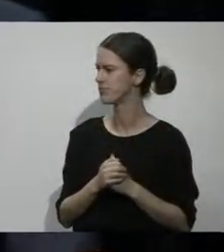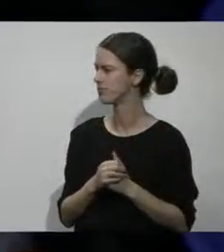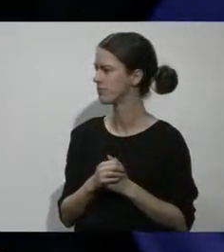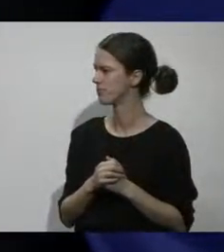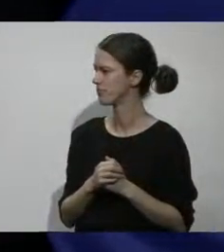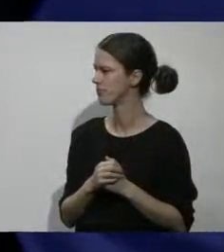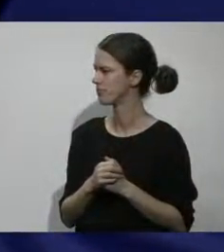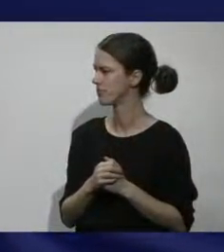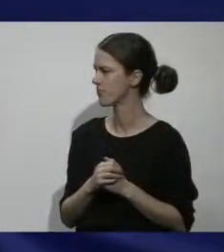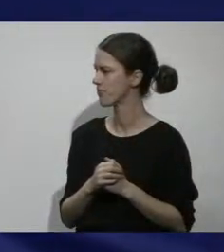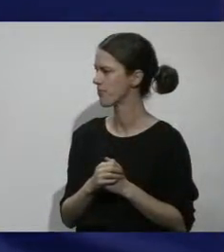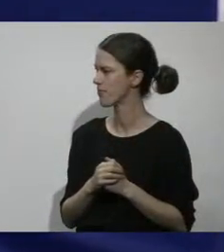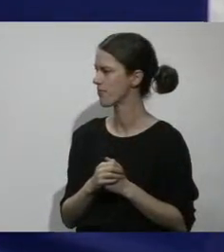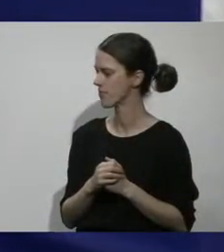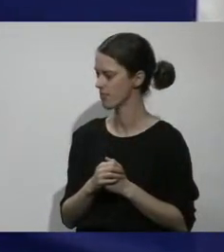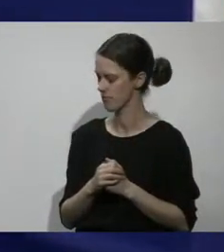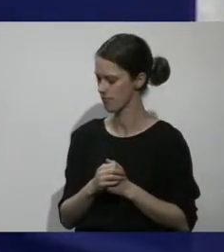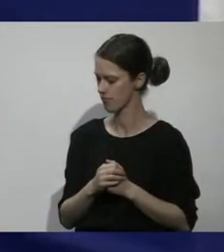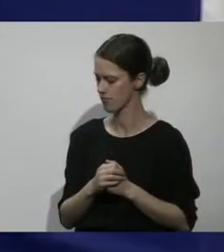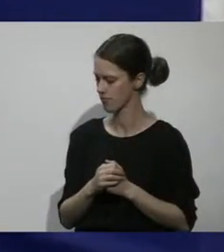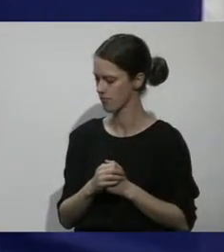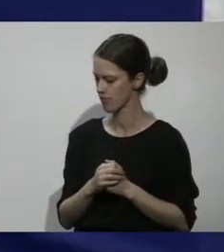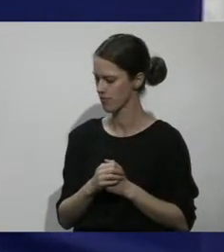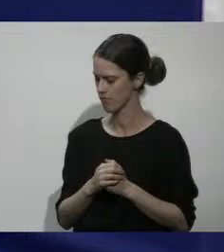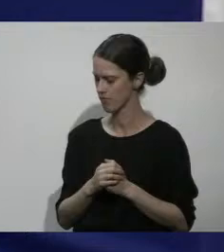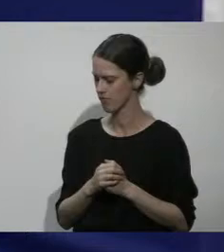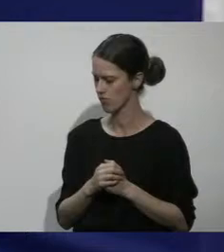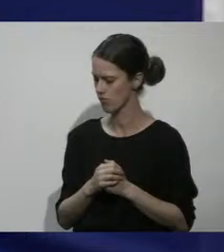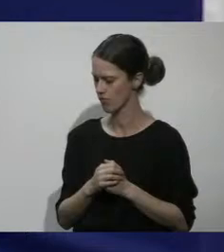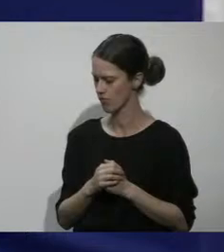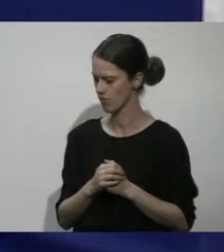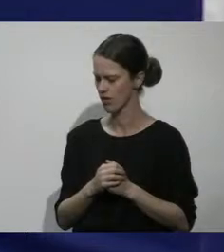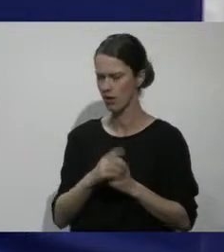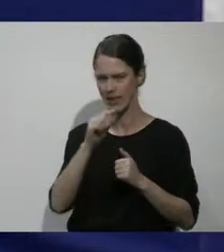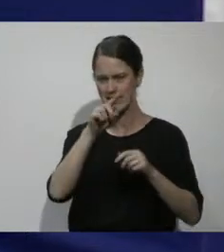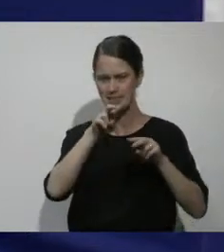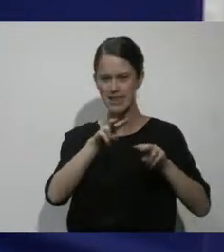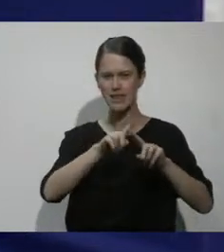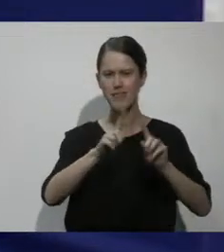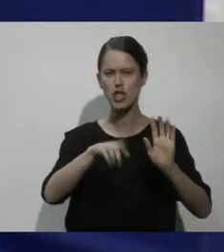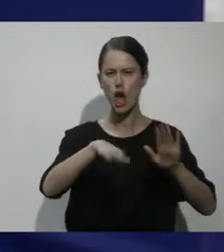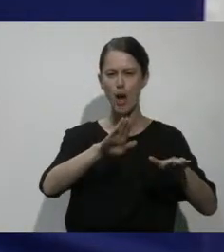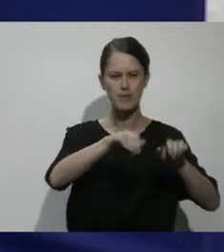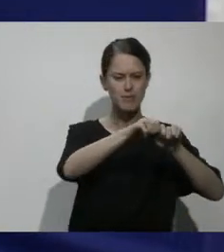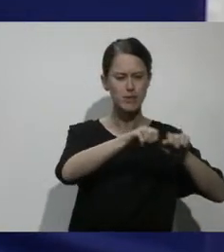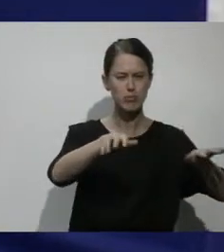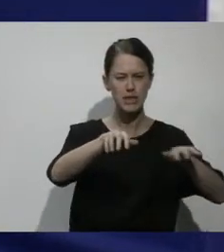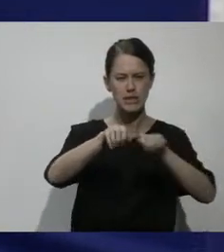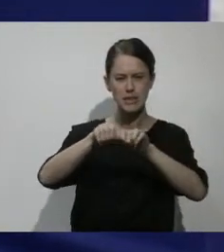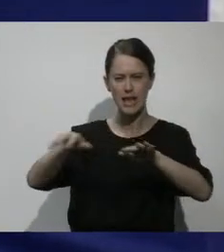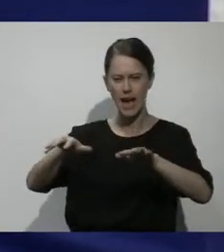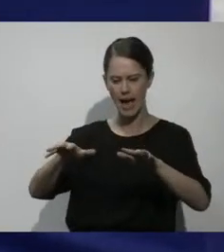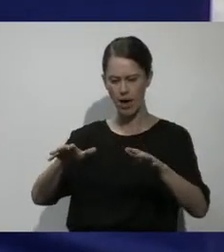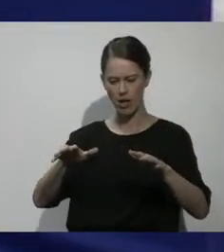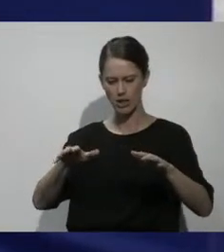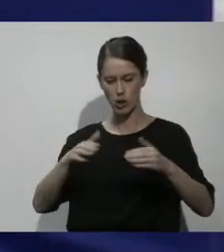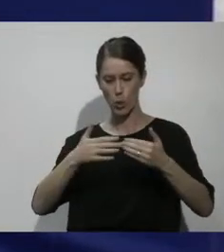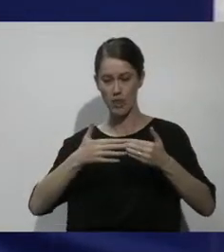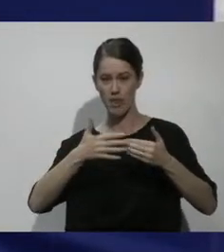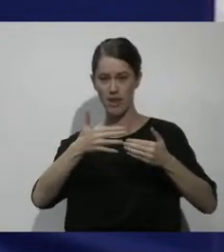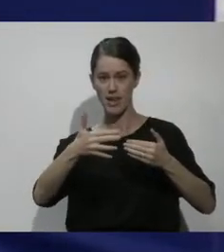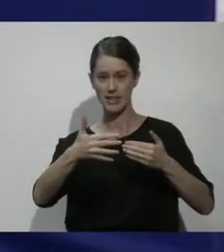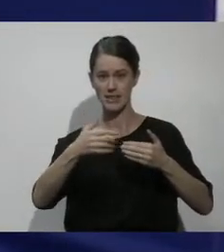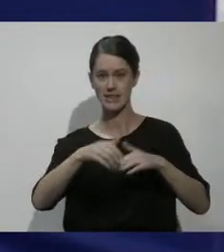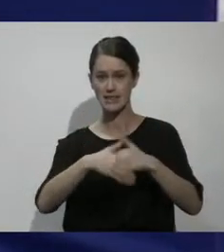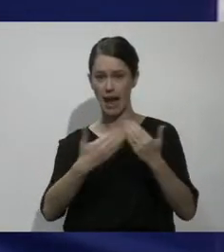the critical thing is the pattern of the spread that we see over the next, and the cases we see over